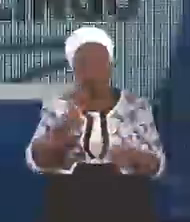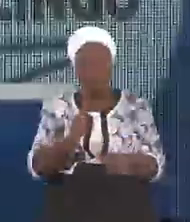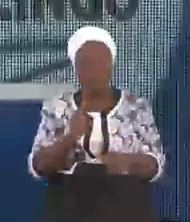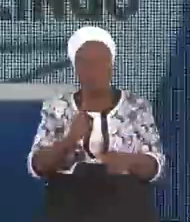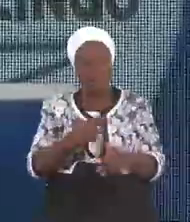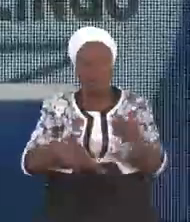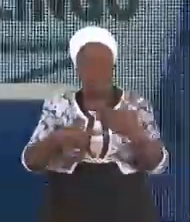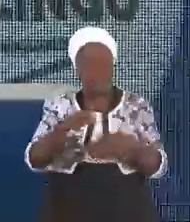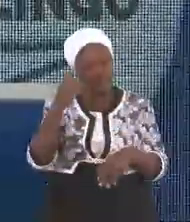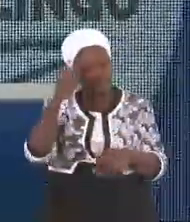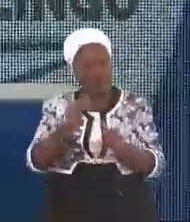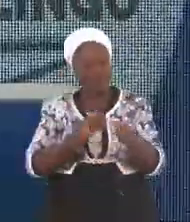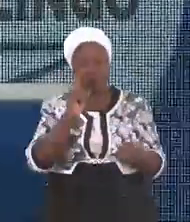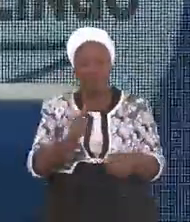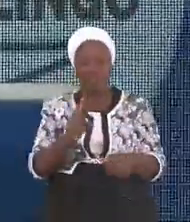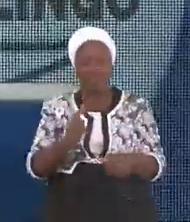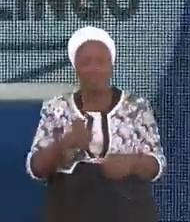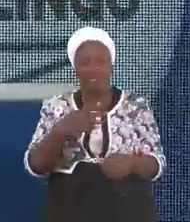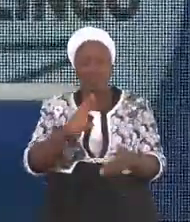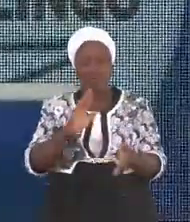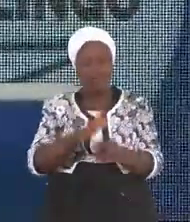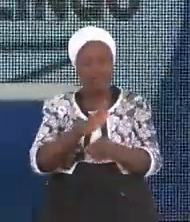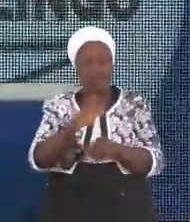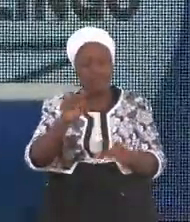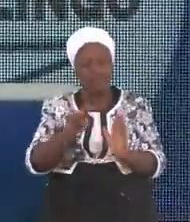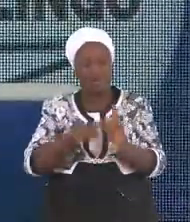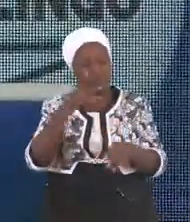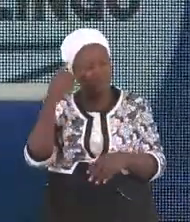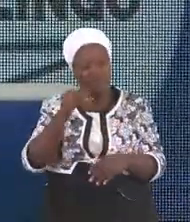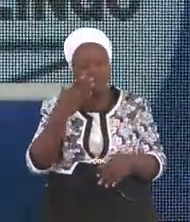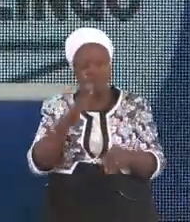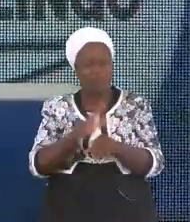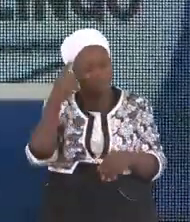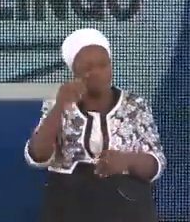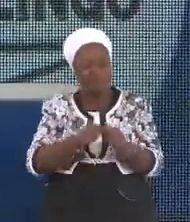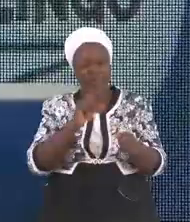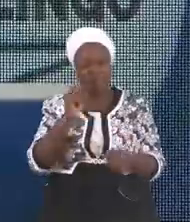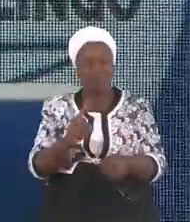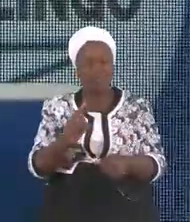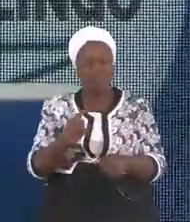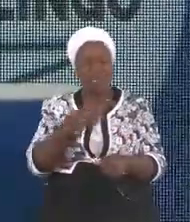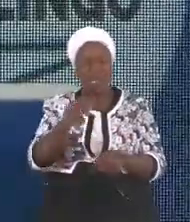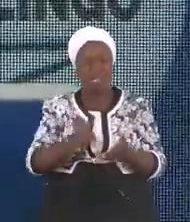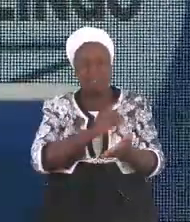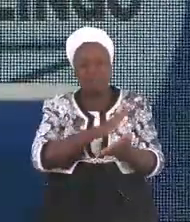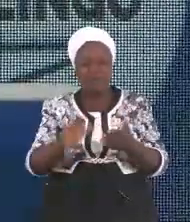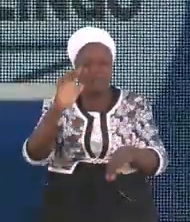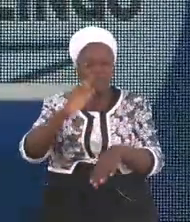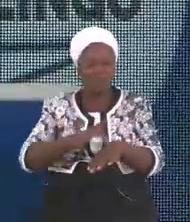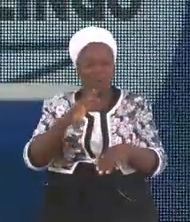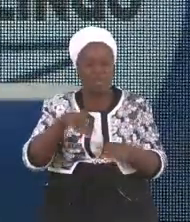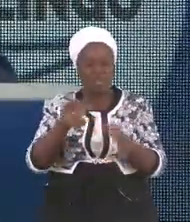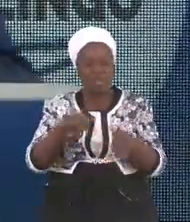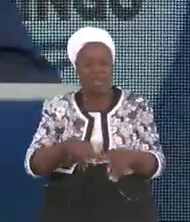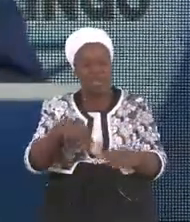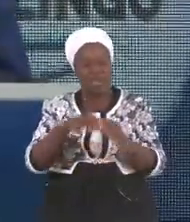for everyone. The fulfillment of your promise for everyone. A divine touch in every life